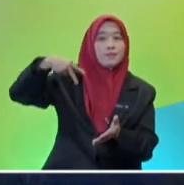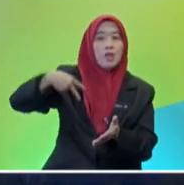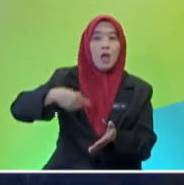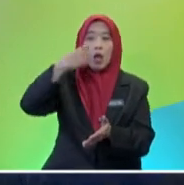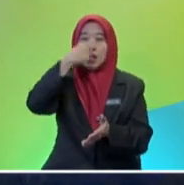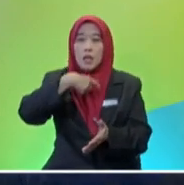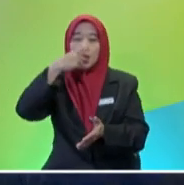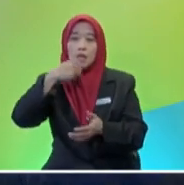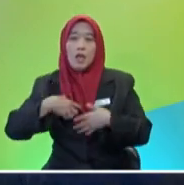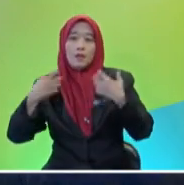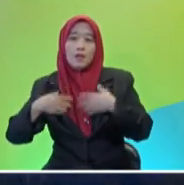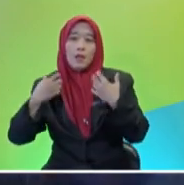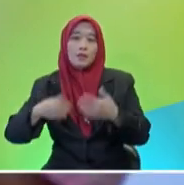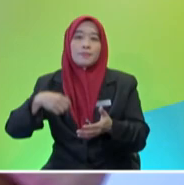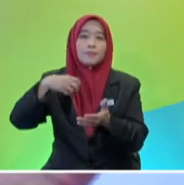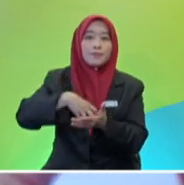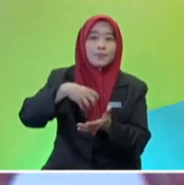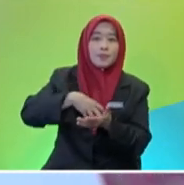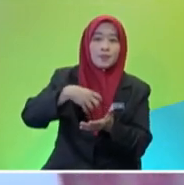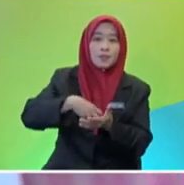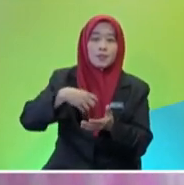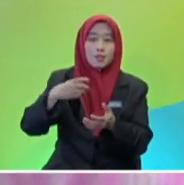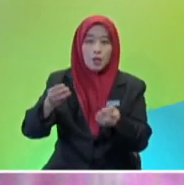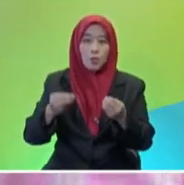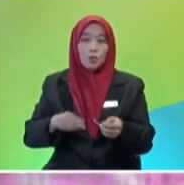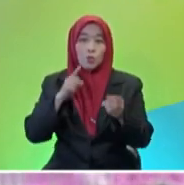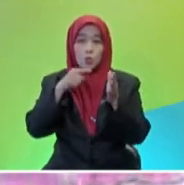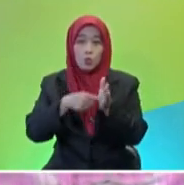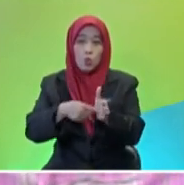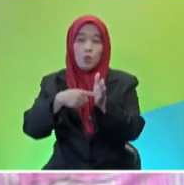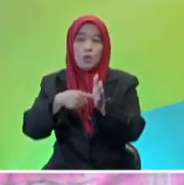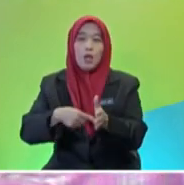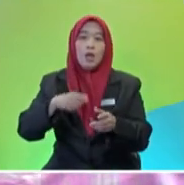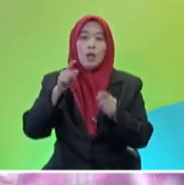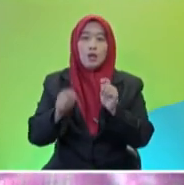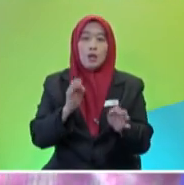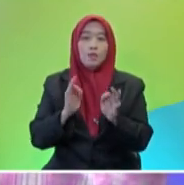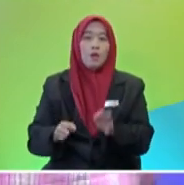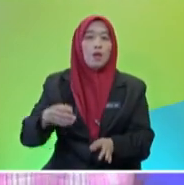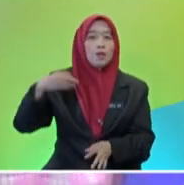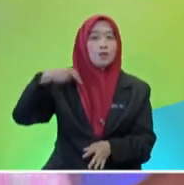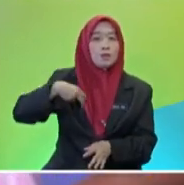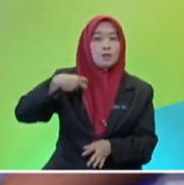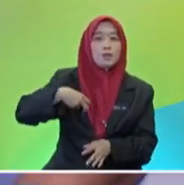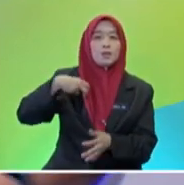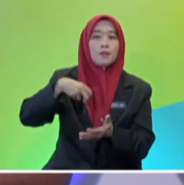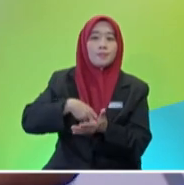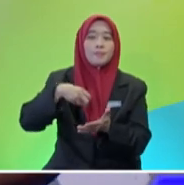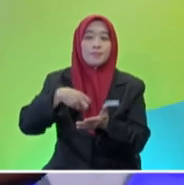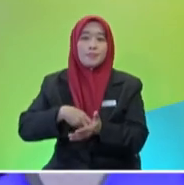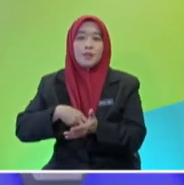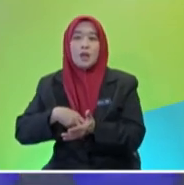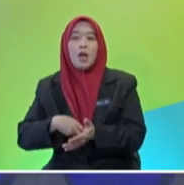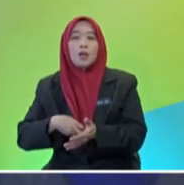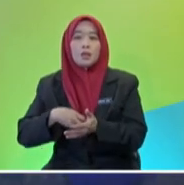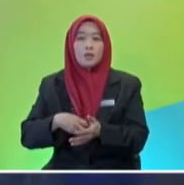If you're angry, angry, angry, and you want to show it. If you're angry, angry, angry, stamp your feet.